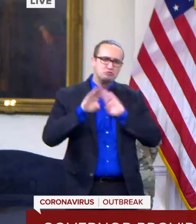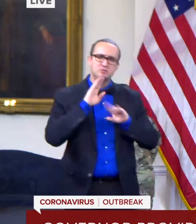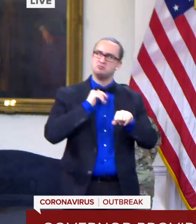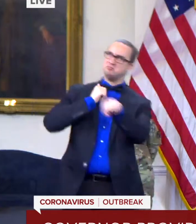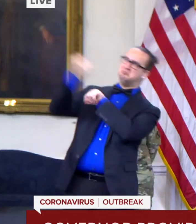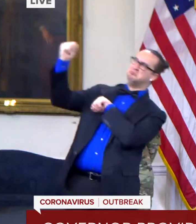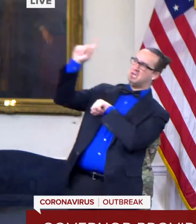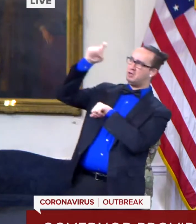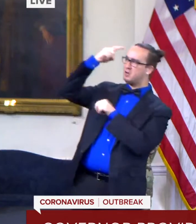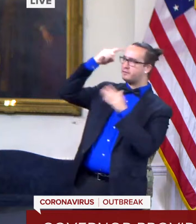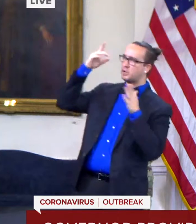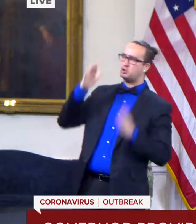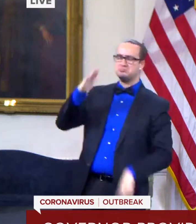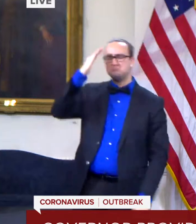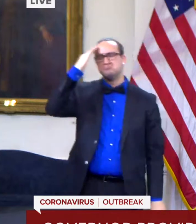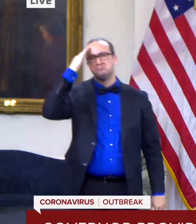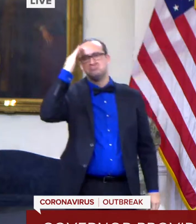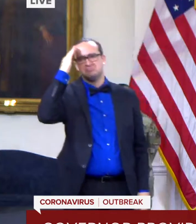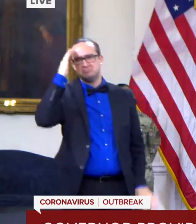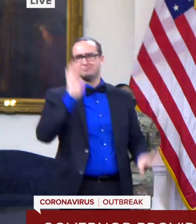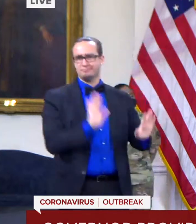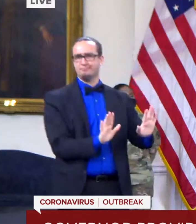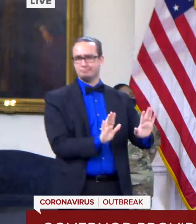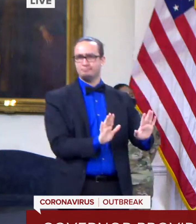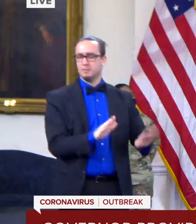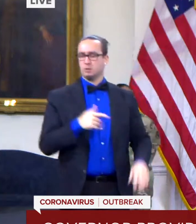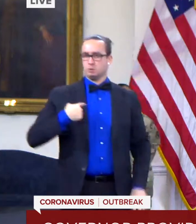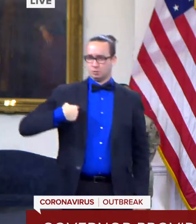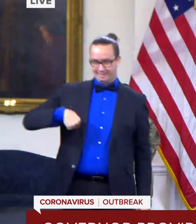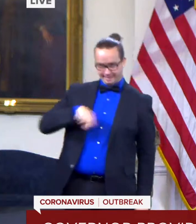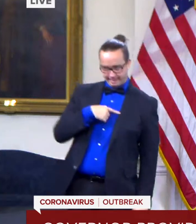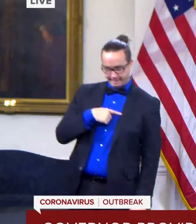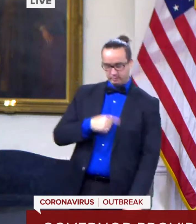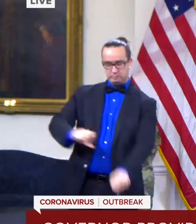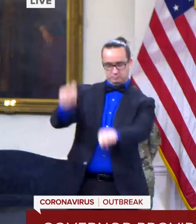day to provide more assistance, and he needs to talk to his health department.